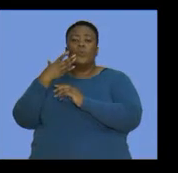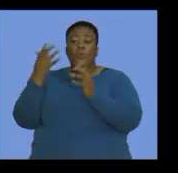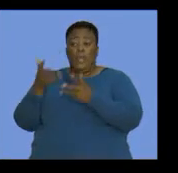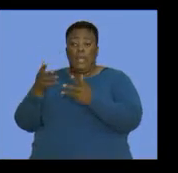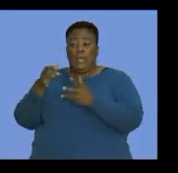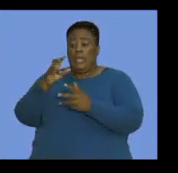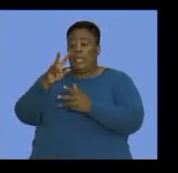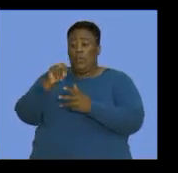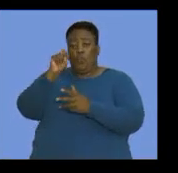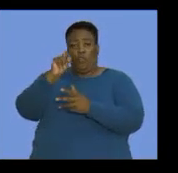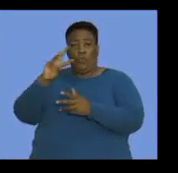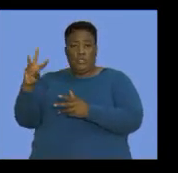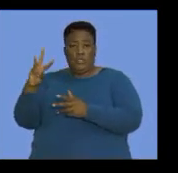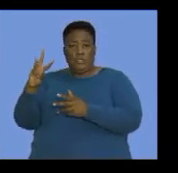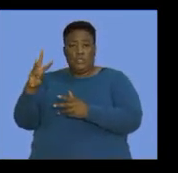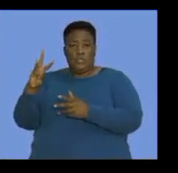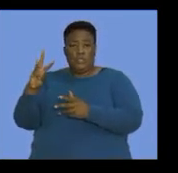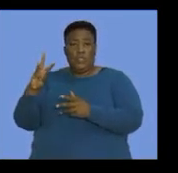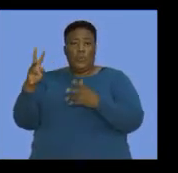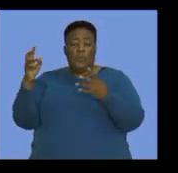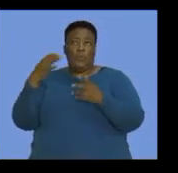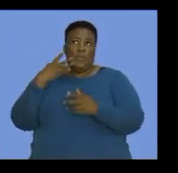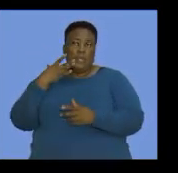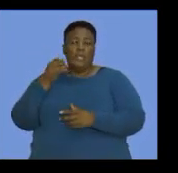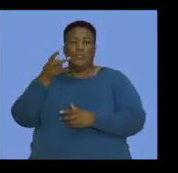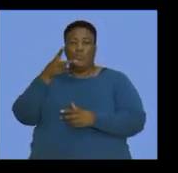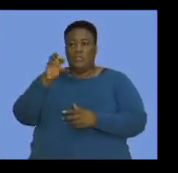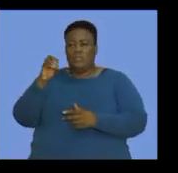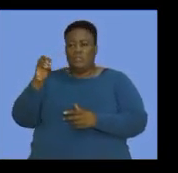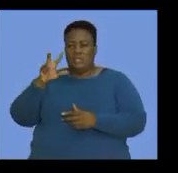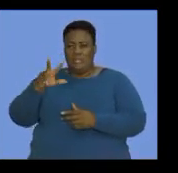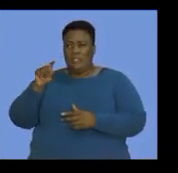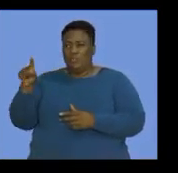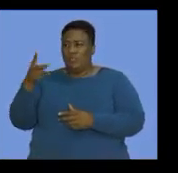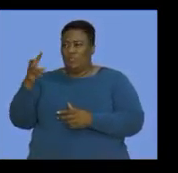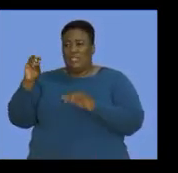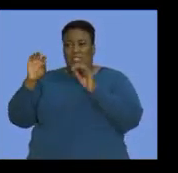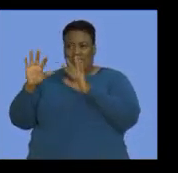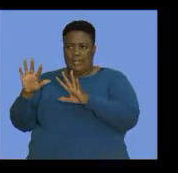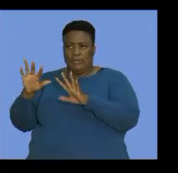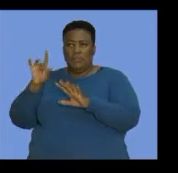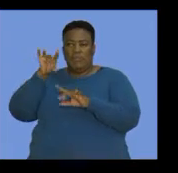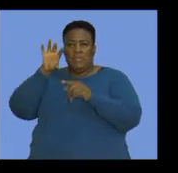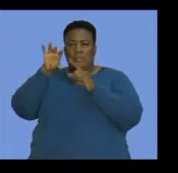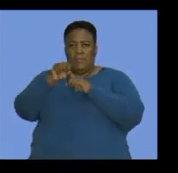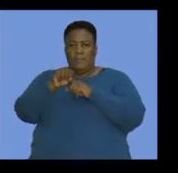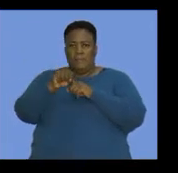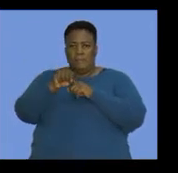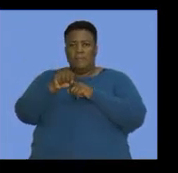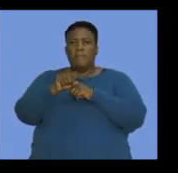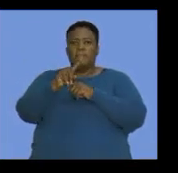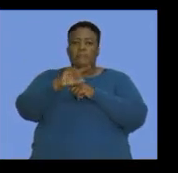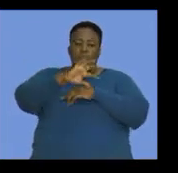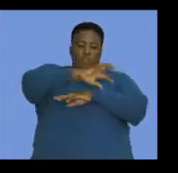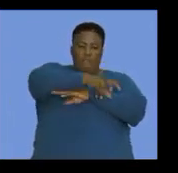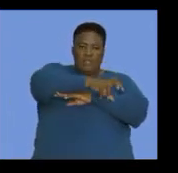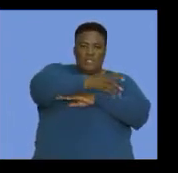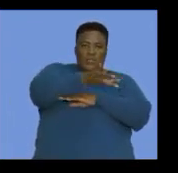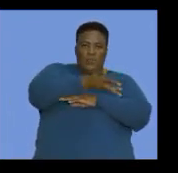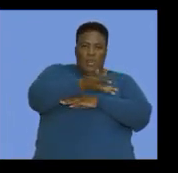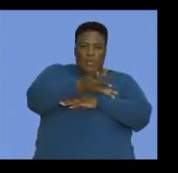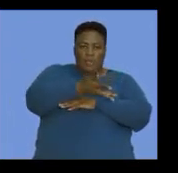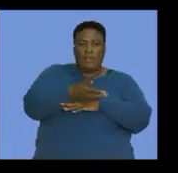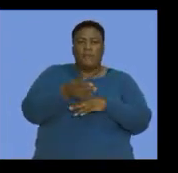from 2008 to 2010? So it's important that we identify in the question the province,